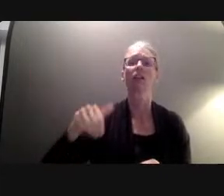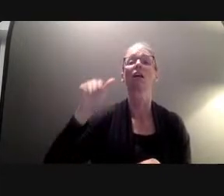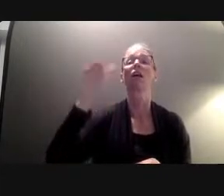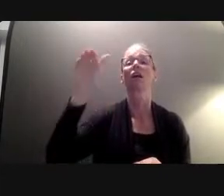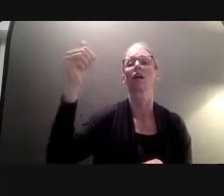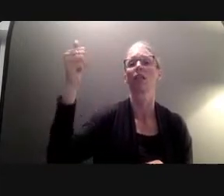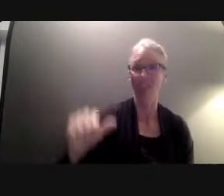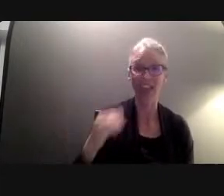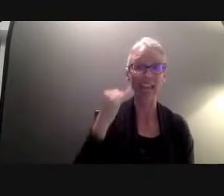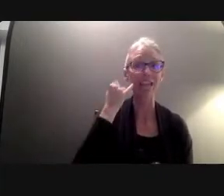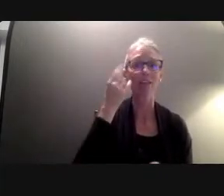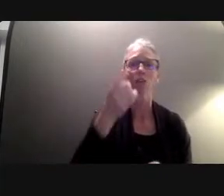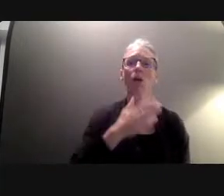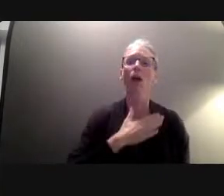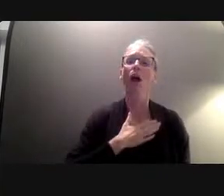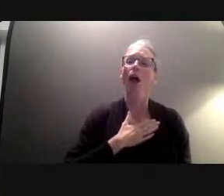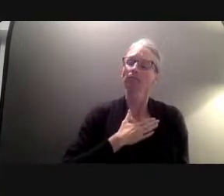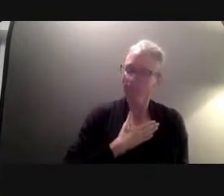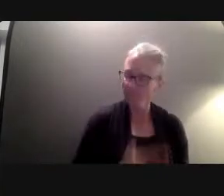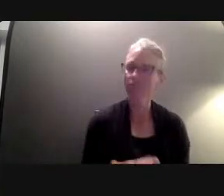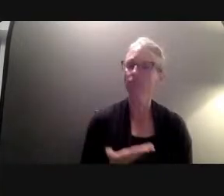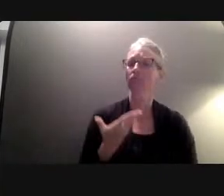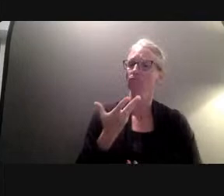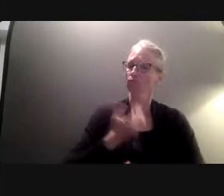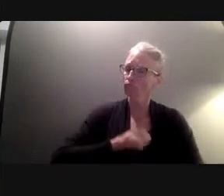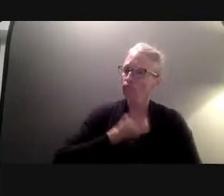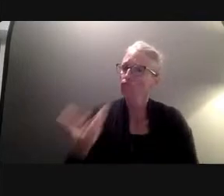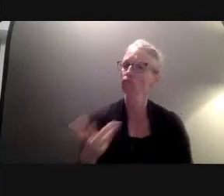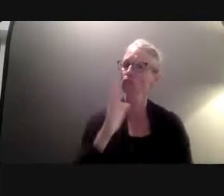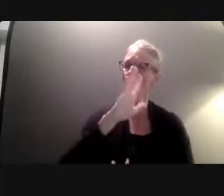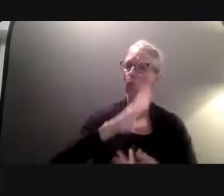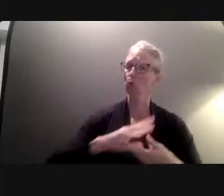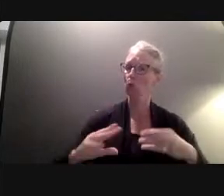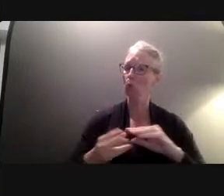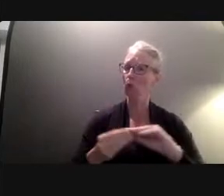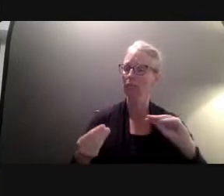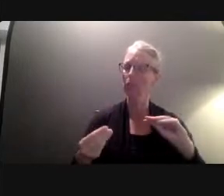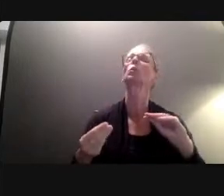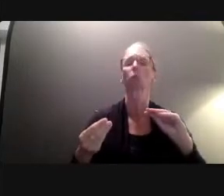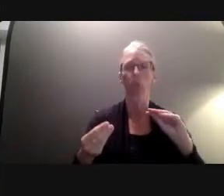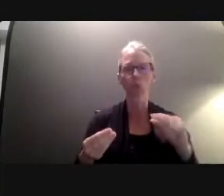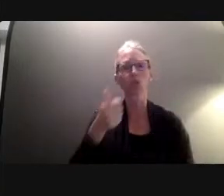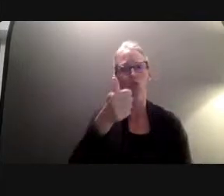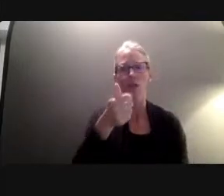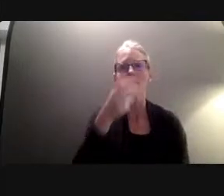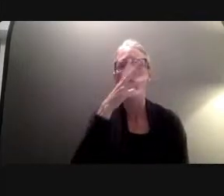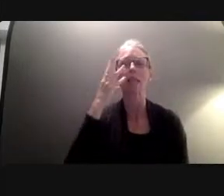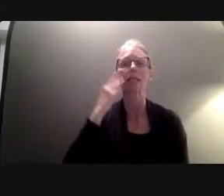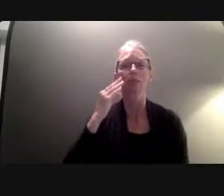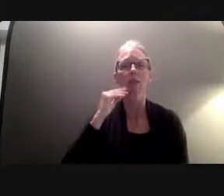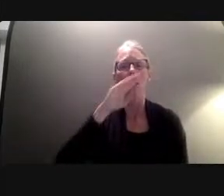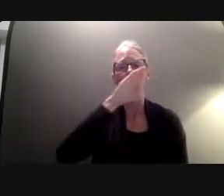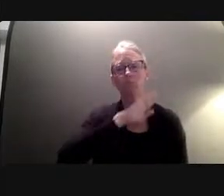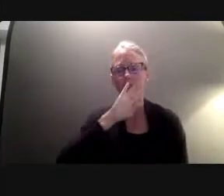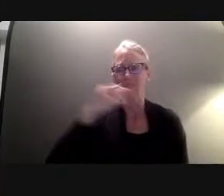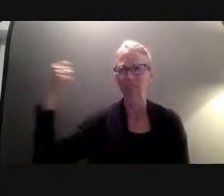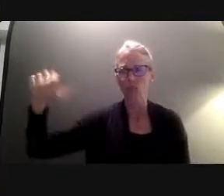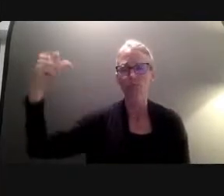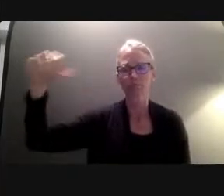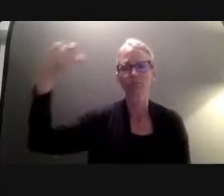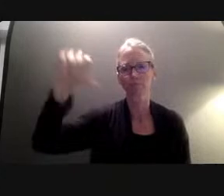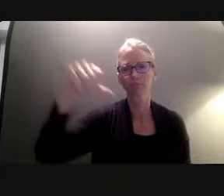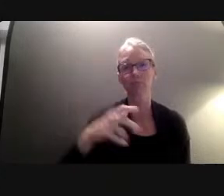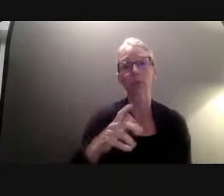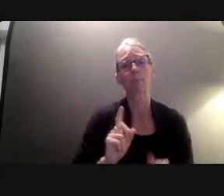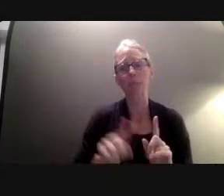your story, or people that also have disabilities. So like I say, a lot of people say usually